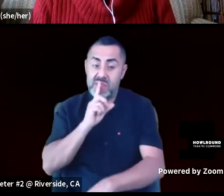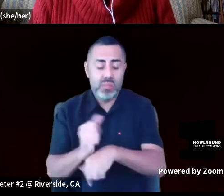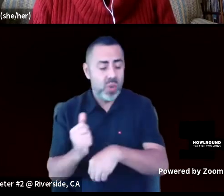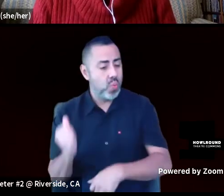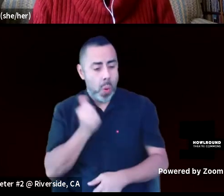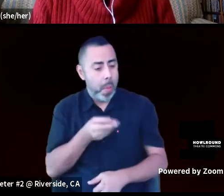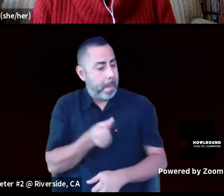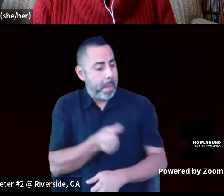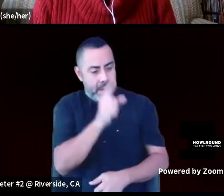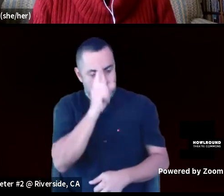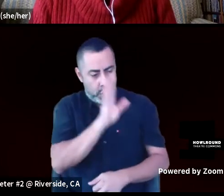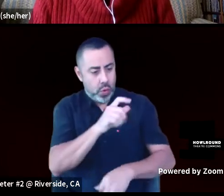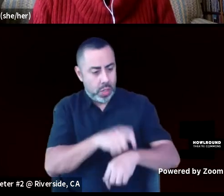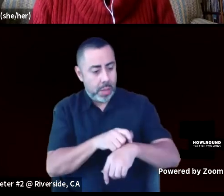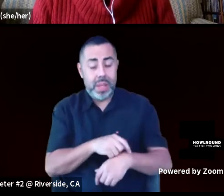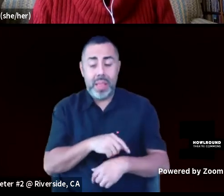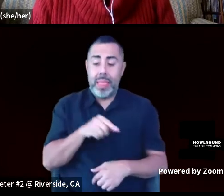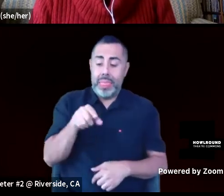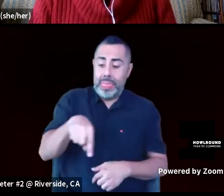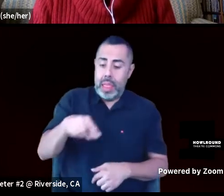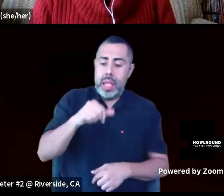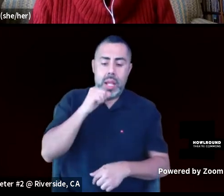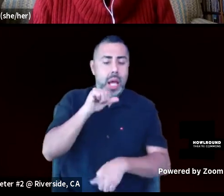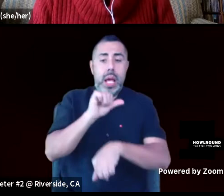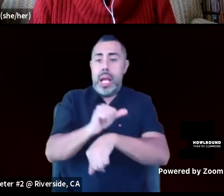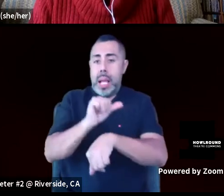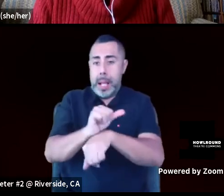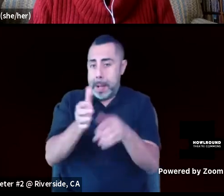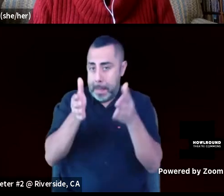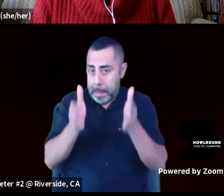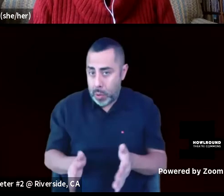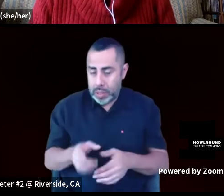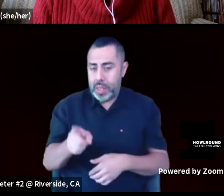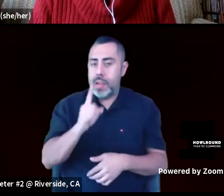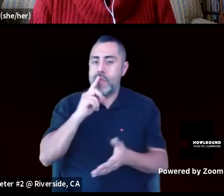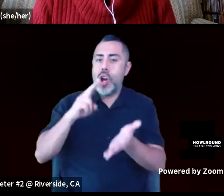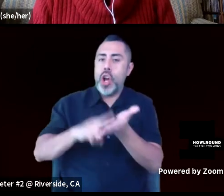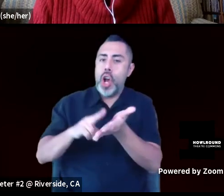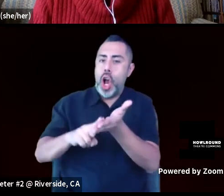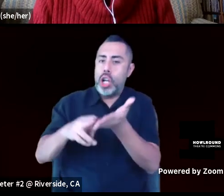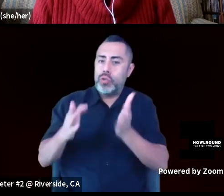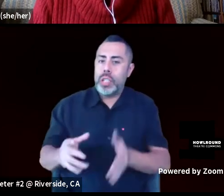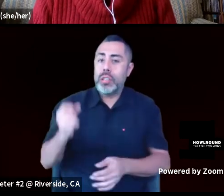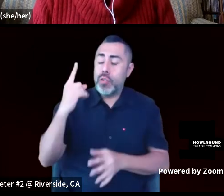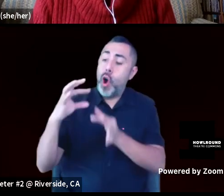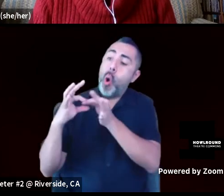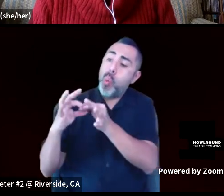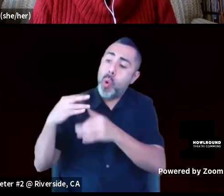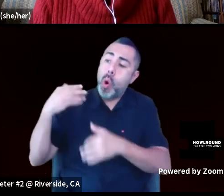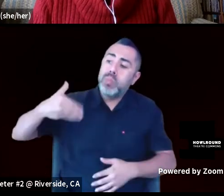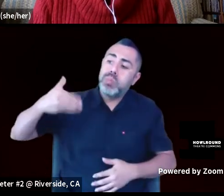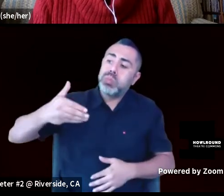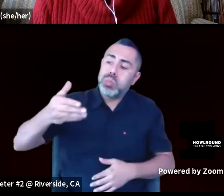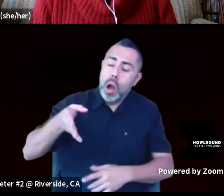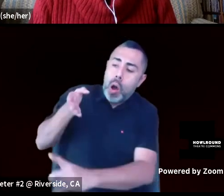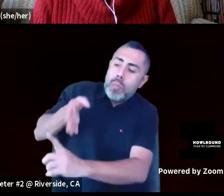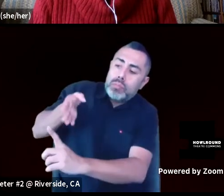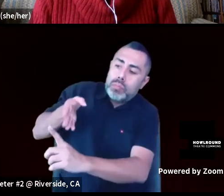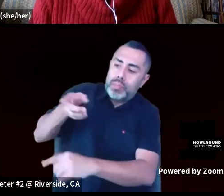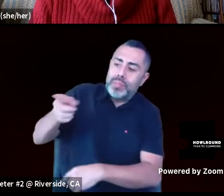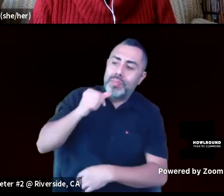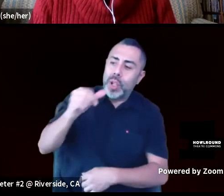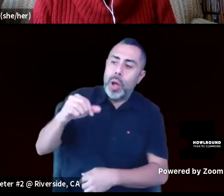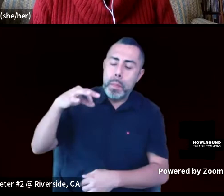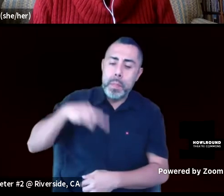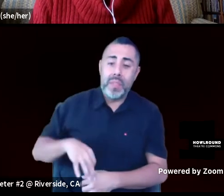folks are obviously not employees, but contractors with a regular sort of relationship with these nonprofits. Any suggestions